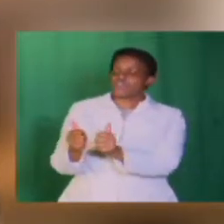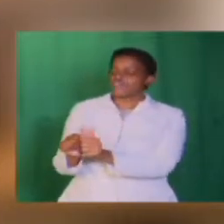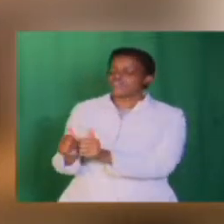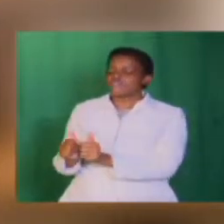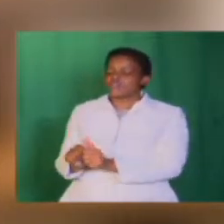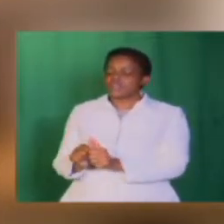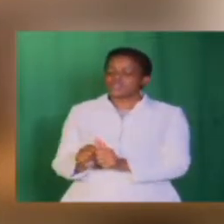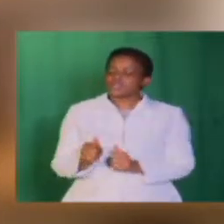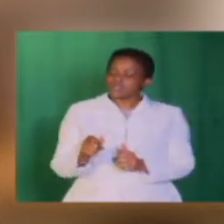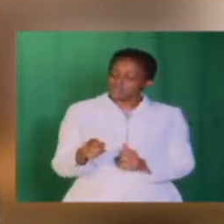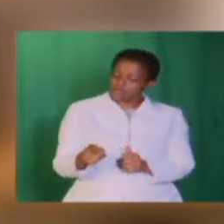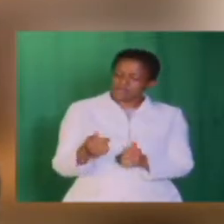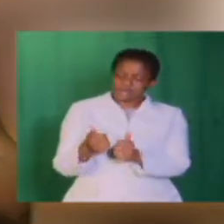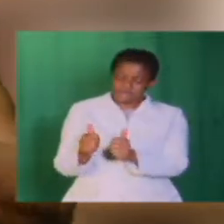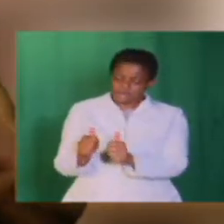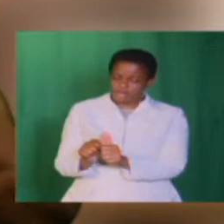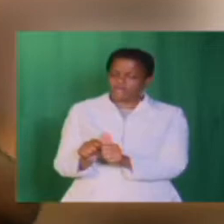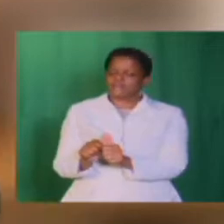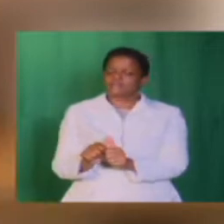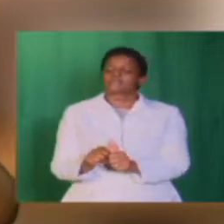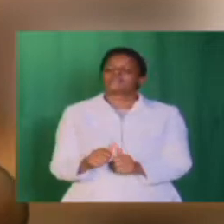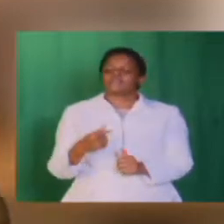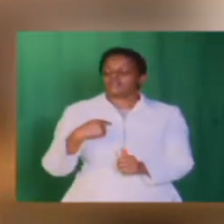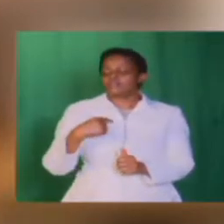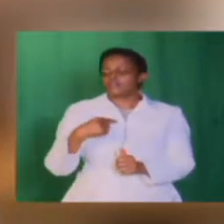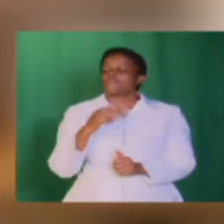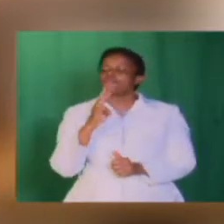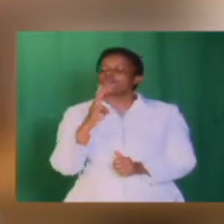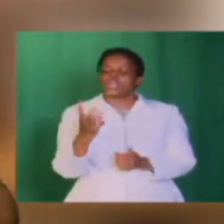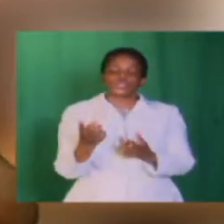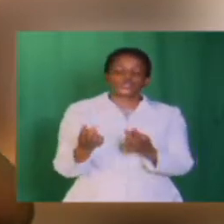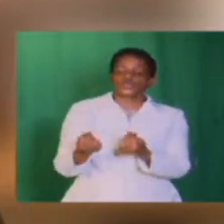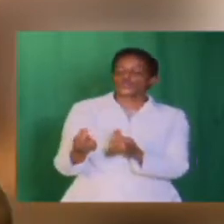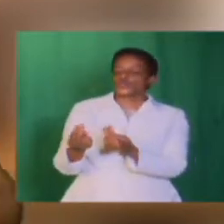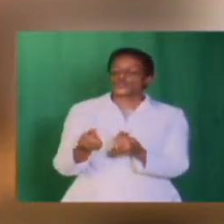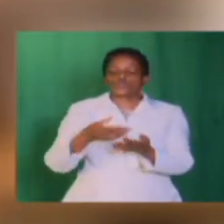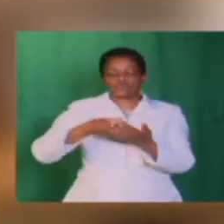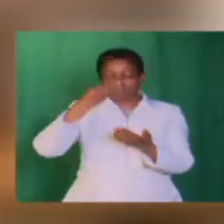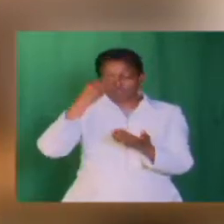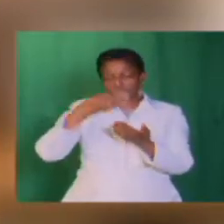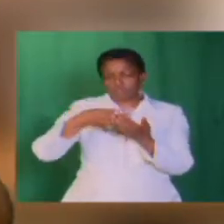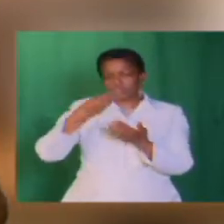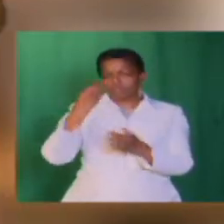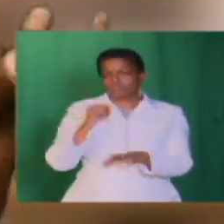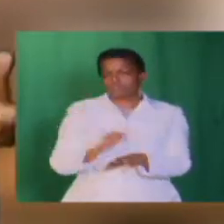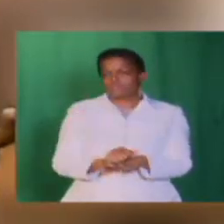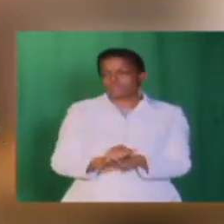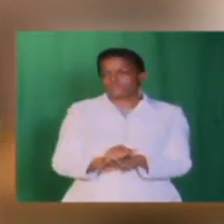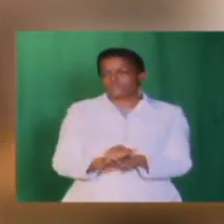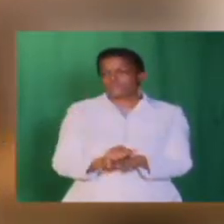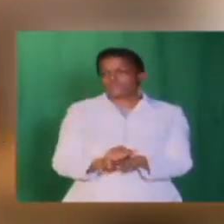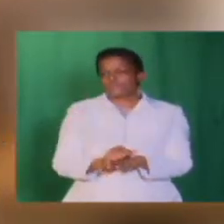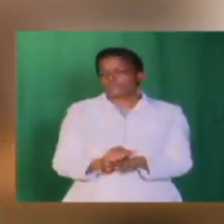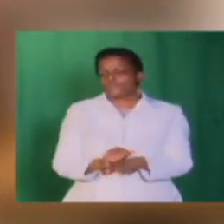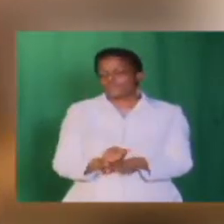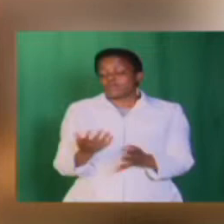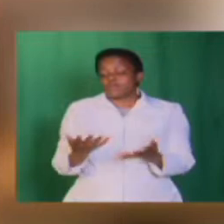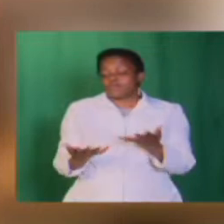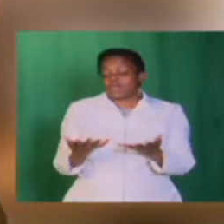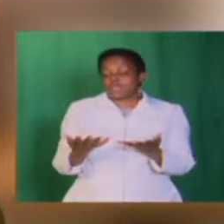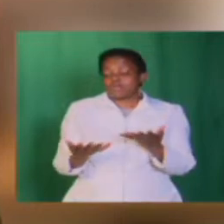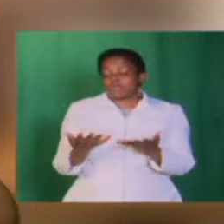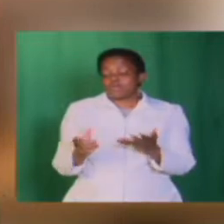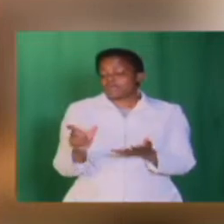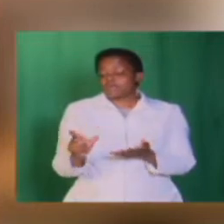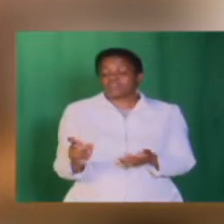will also find that you are also enlarging your vocabulary bank. In most instances, what learners would say, maybe someone will be asking